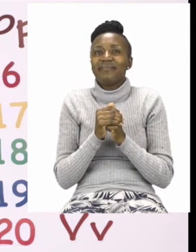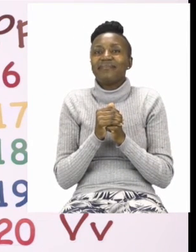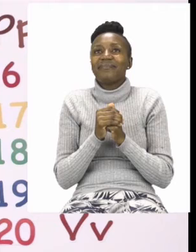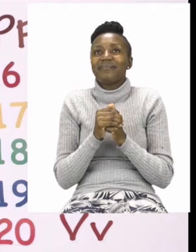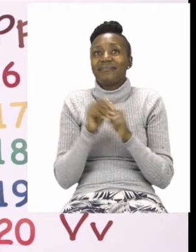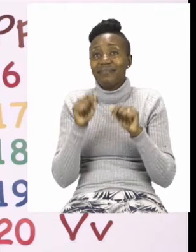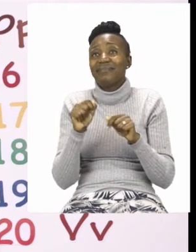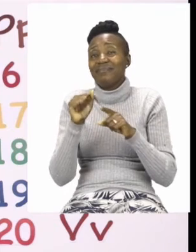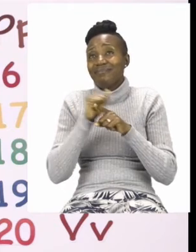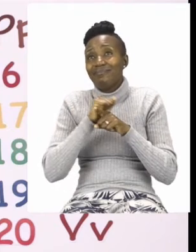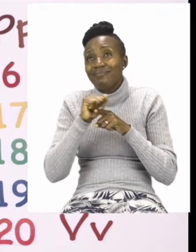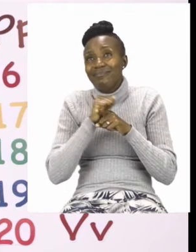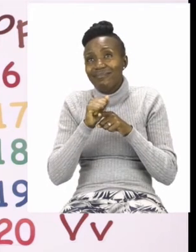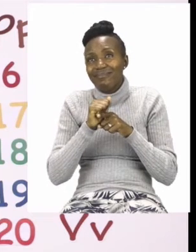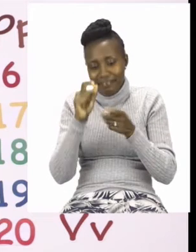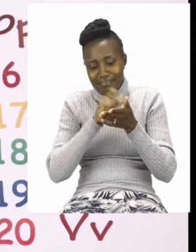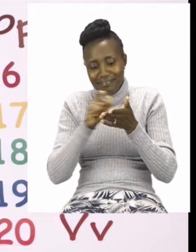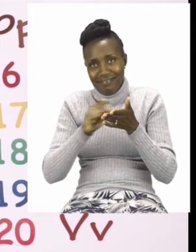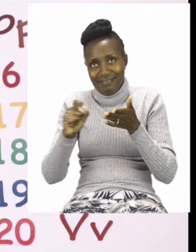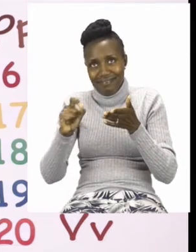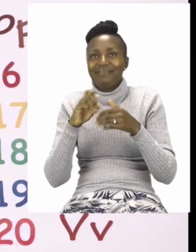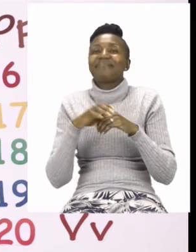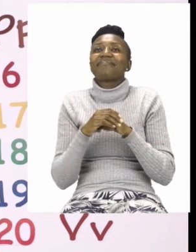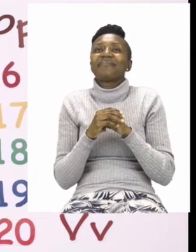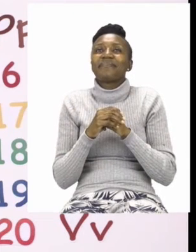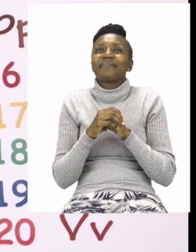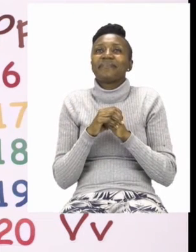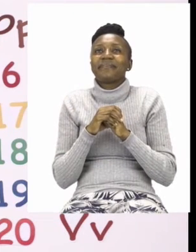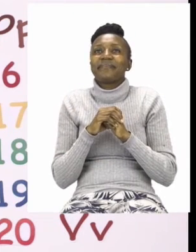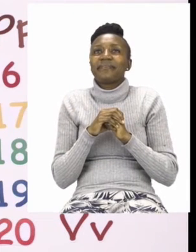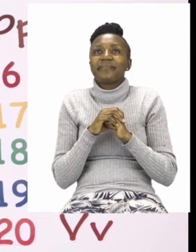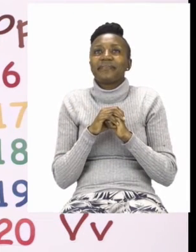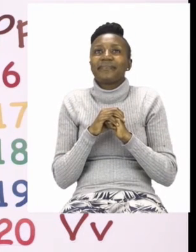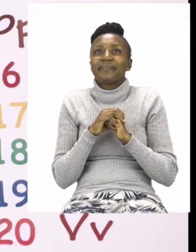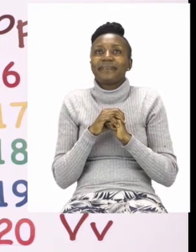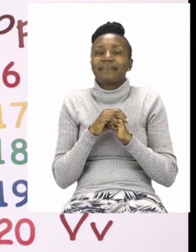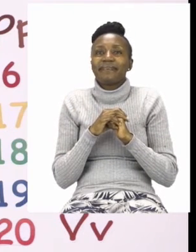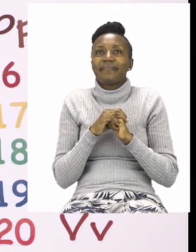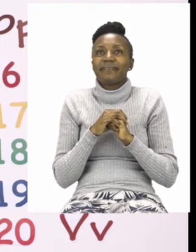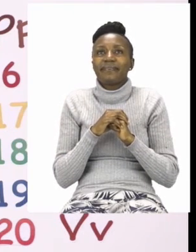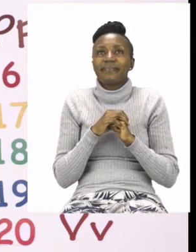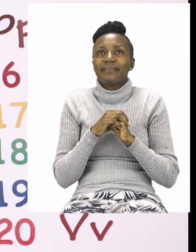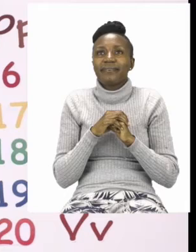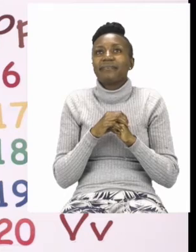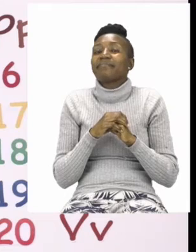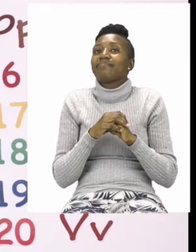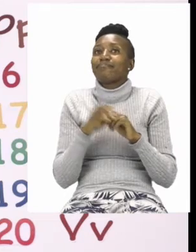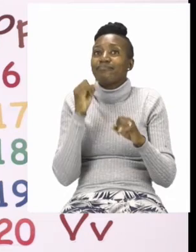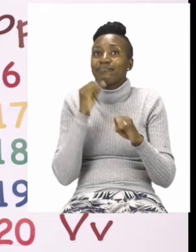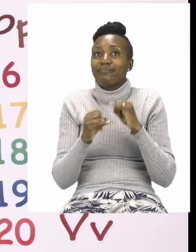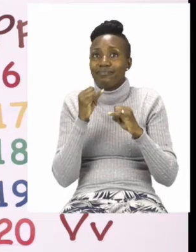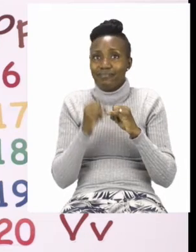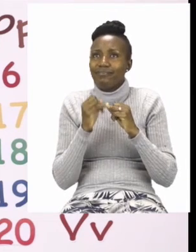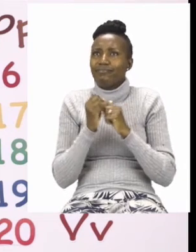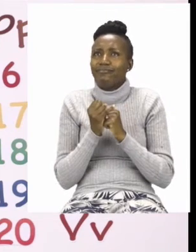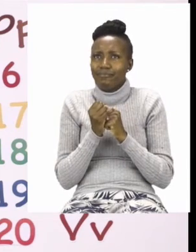to write the name by tracing over it. Eraser. And then the last thing is that all these